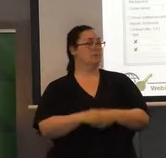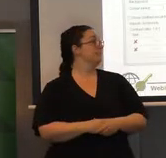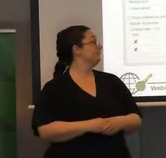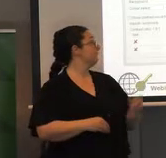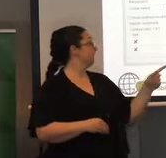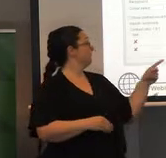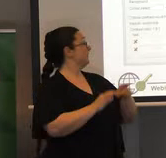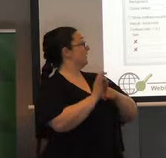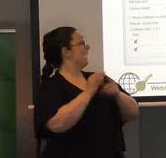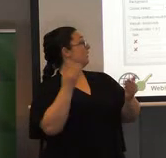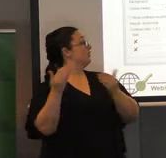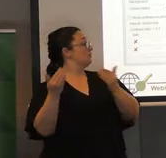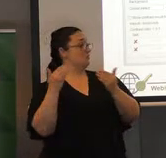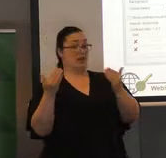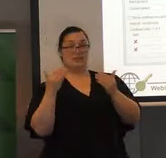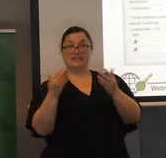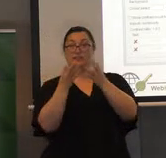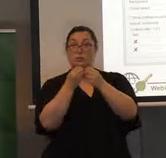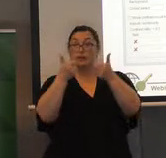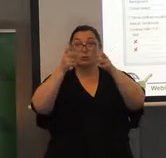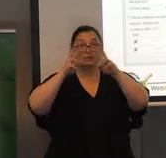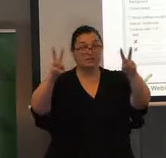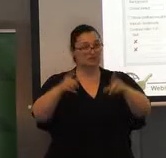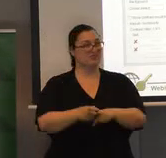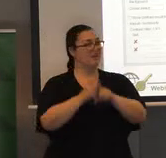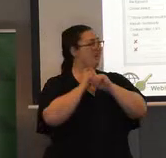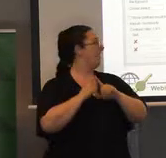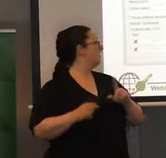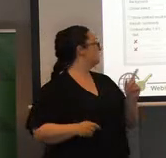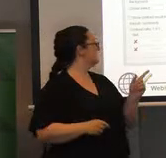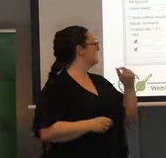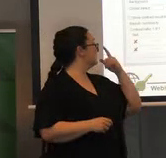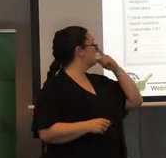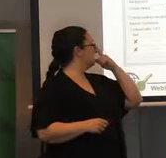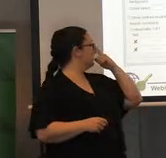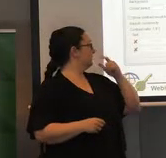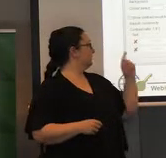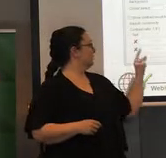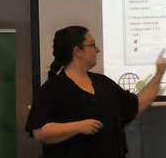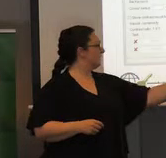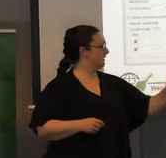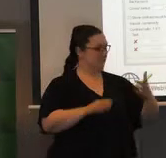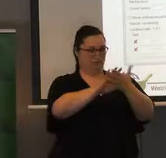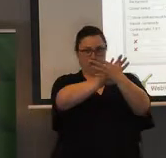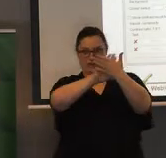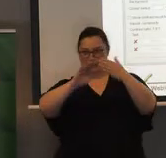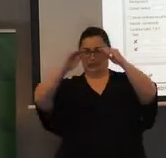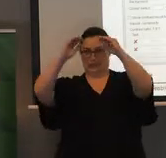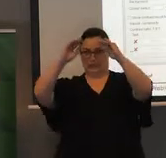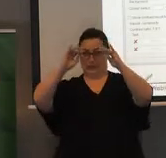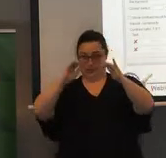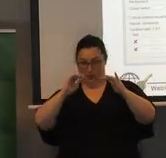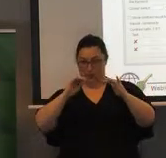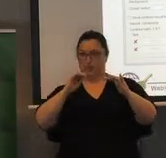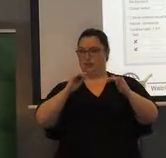Look at the color contrast here. Even with good vision, that's hard to see, isn't it? And then there's a gradient.